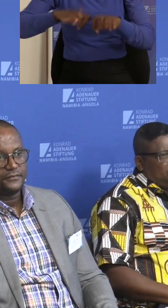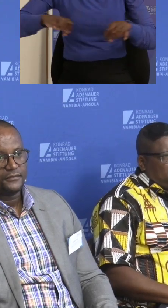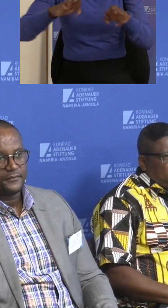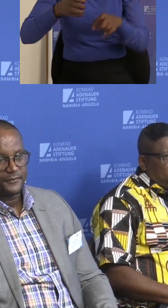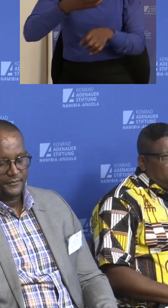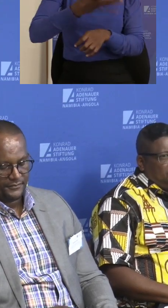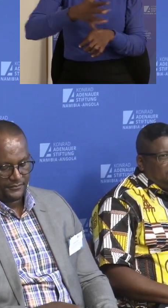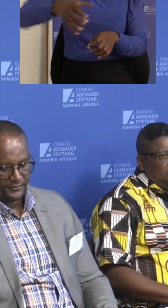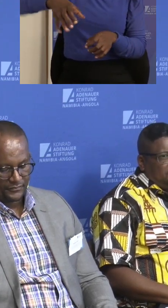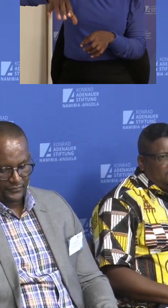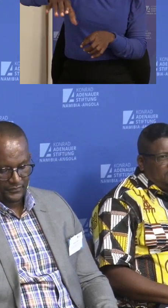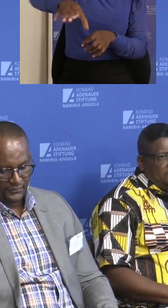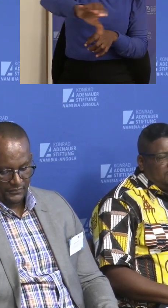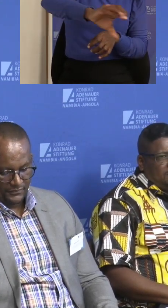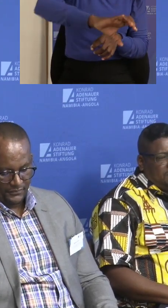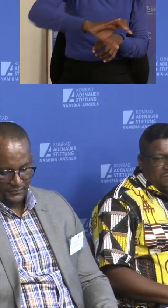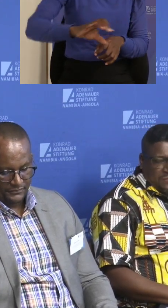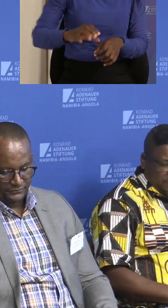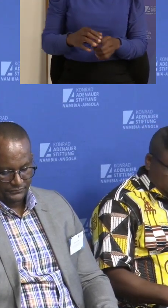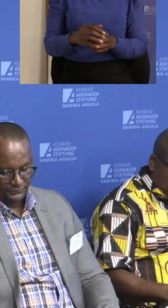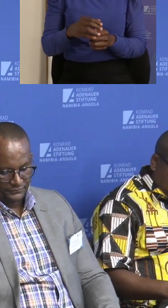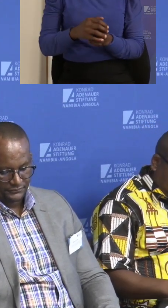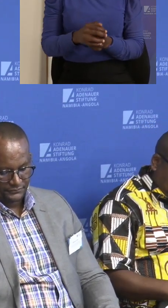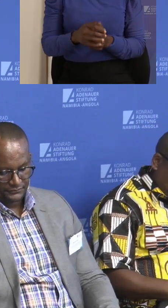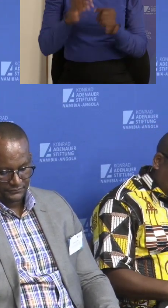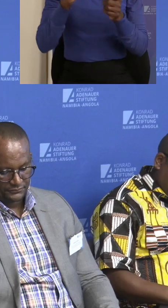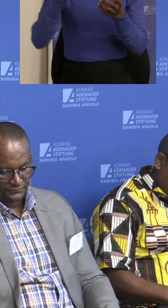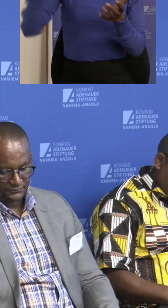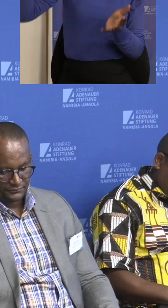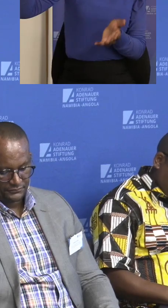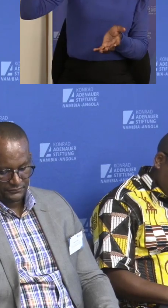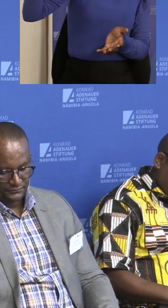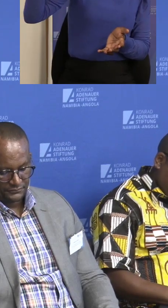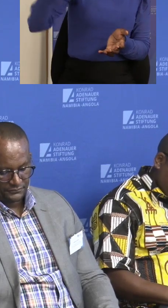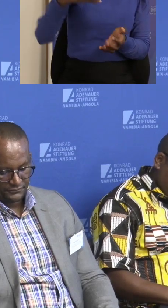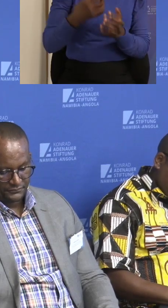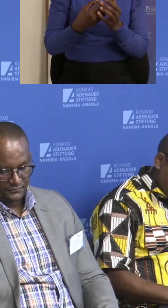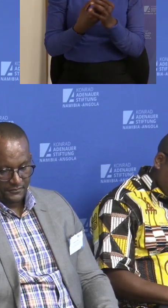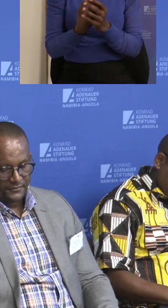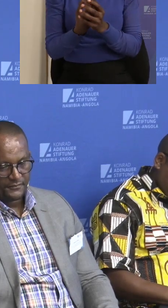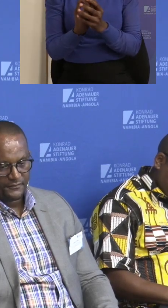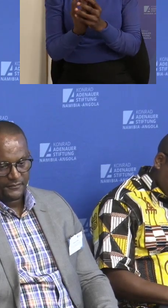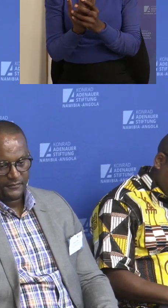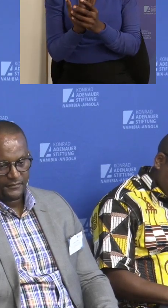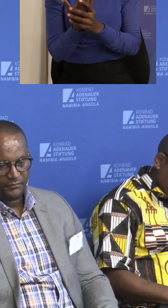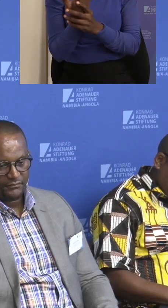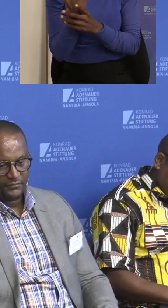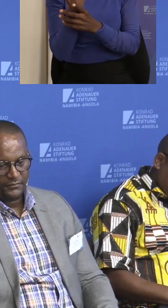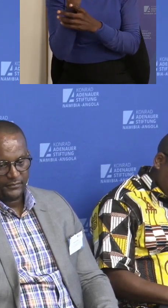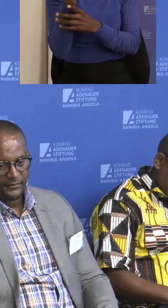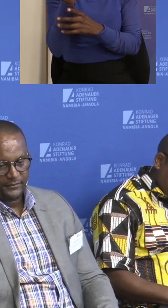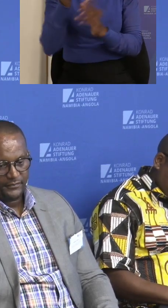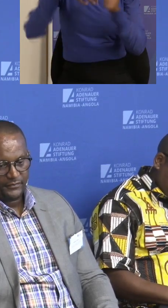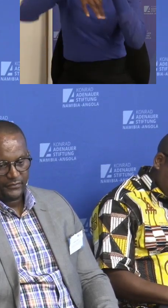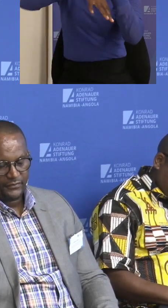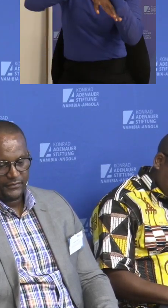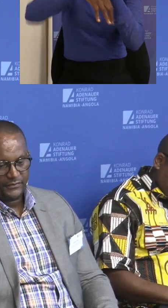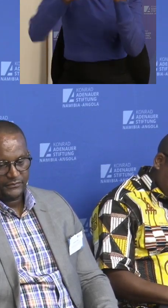water, sun, and so forth, then it will grow and hopefully carry lots of sweet